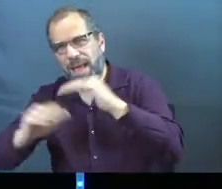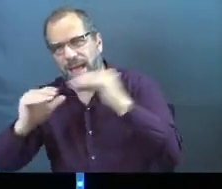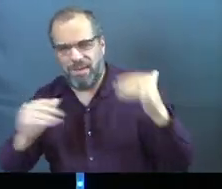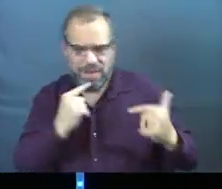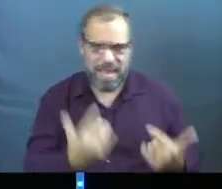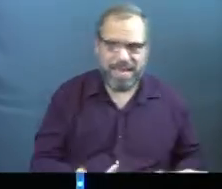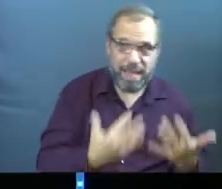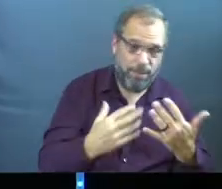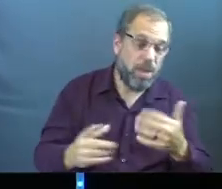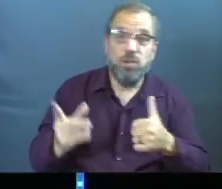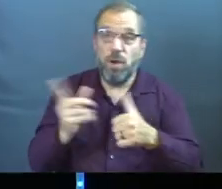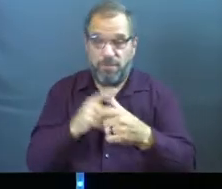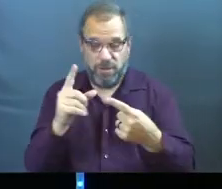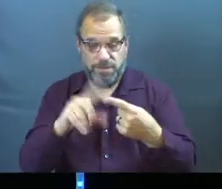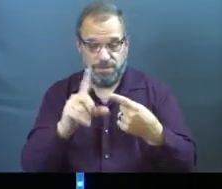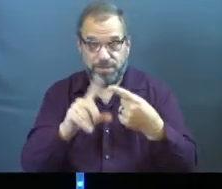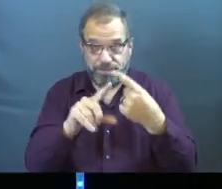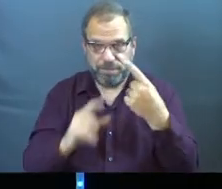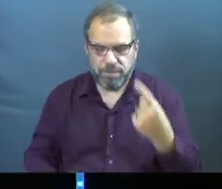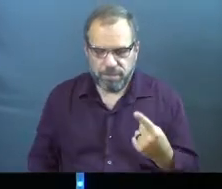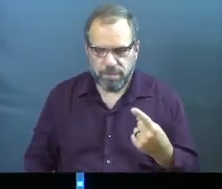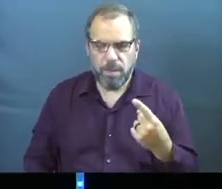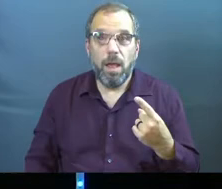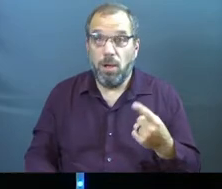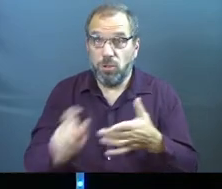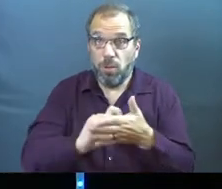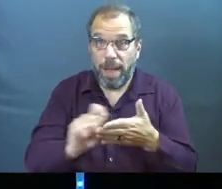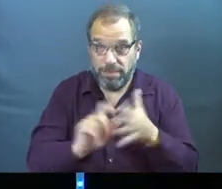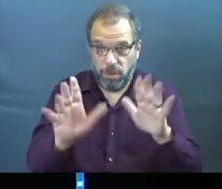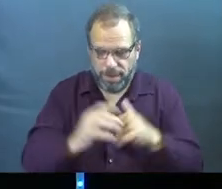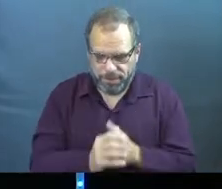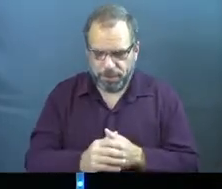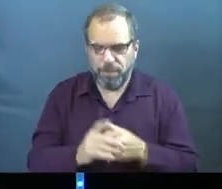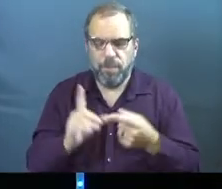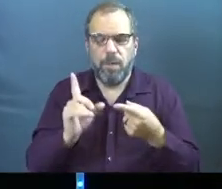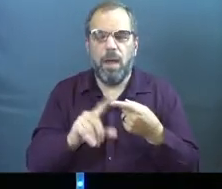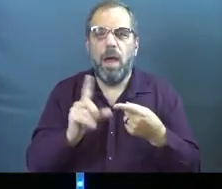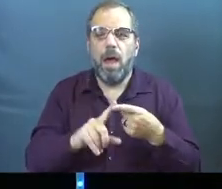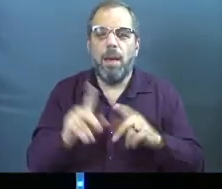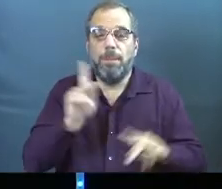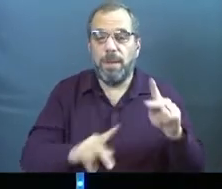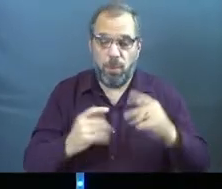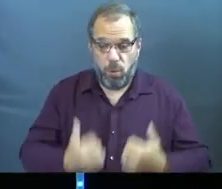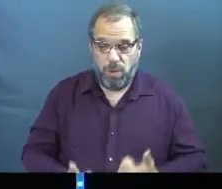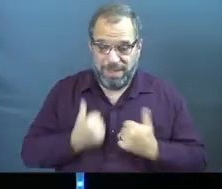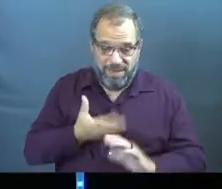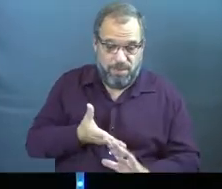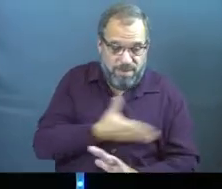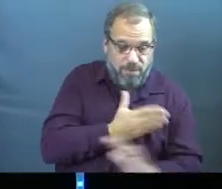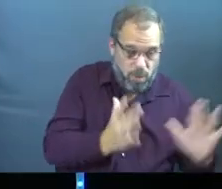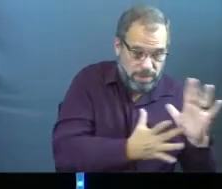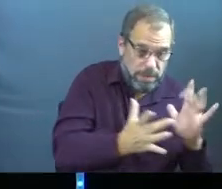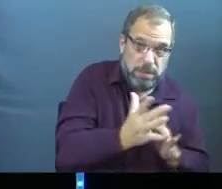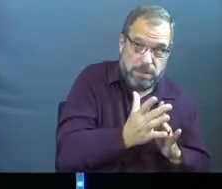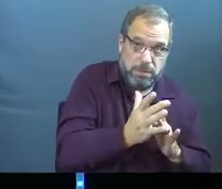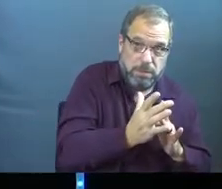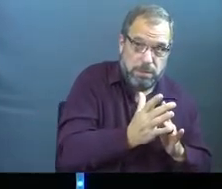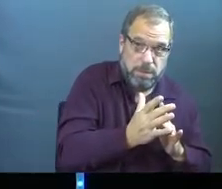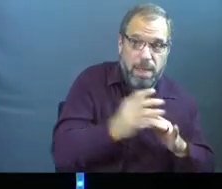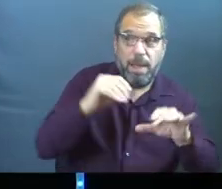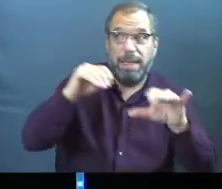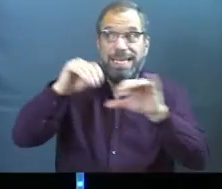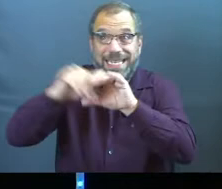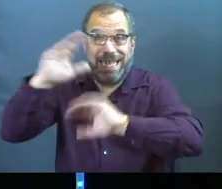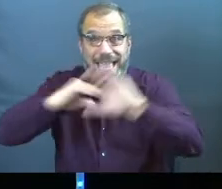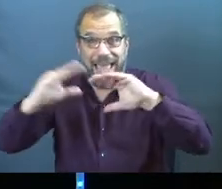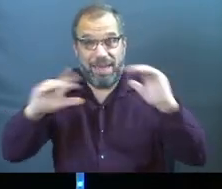and hell. So the first question we're going to start out with, if you've got notes, we're going to take them right now. Will people who lived before Jesus be in